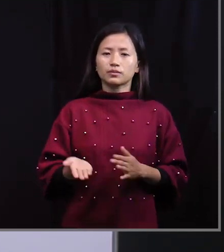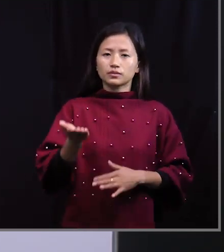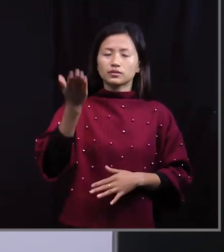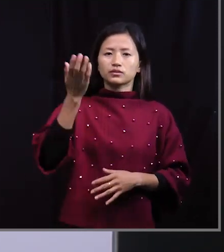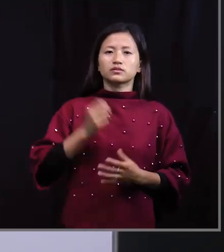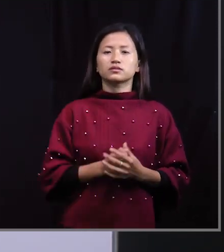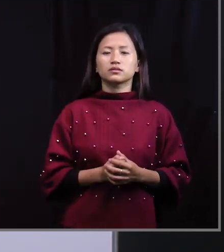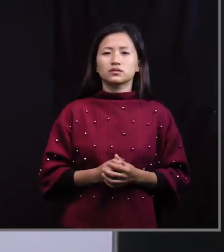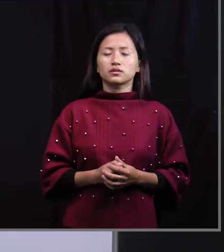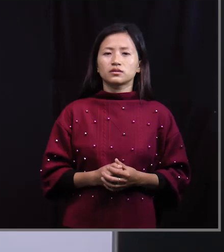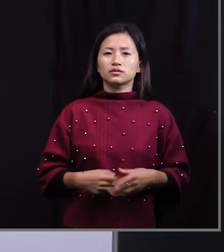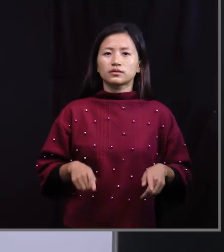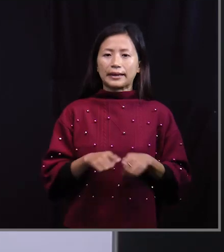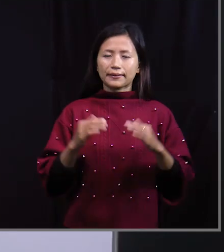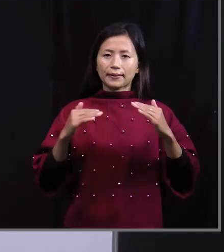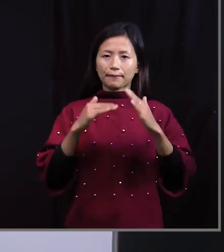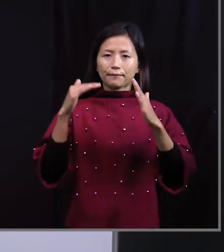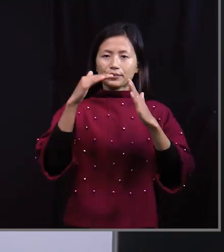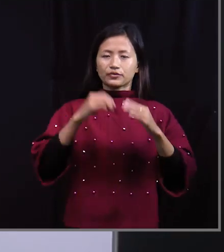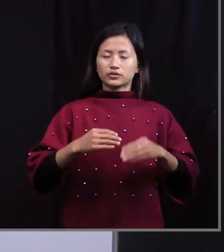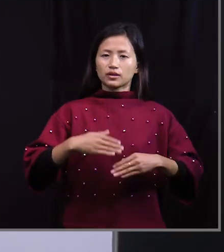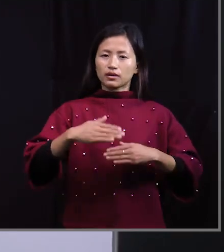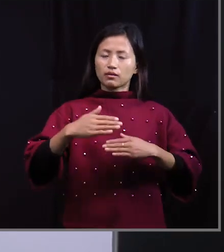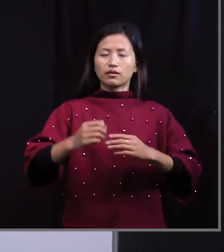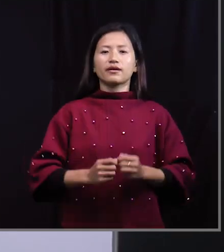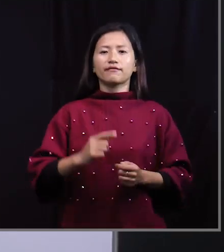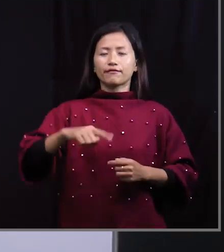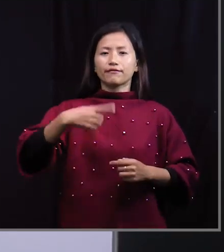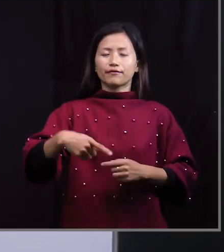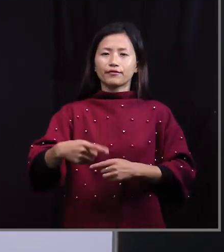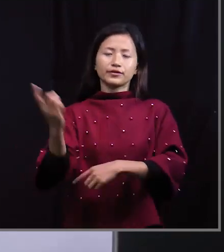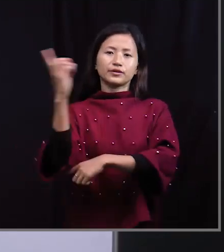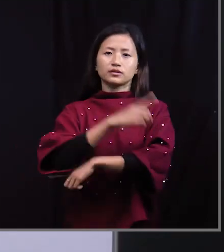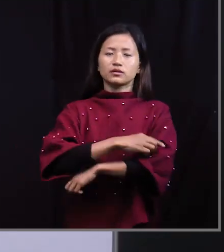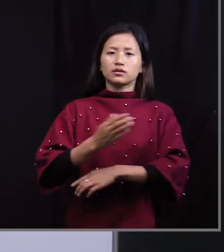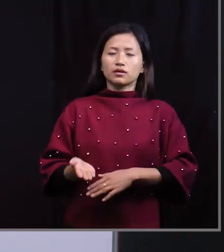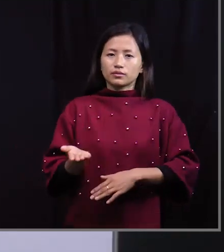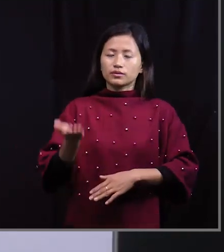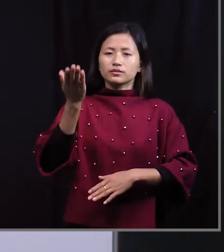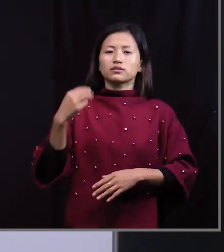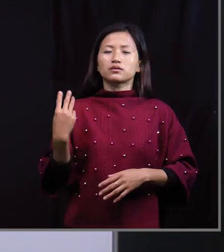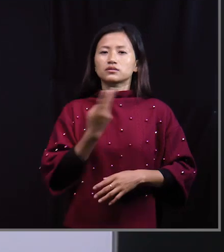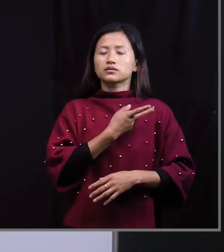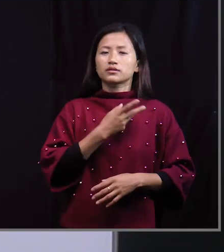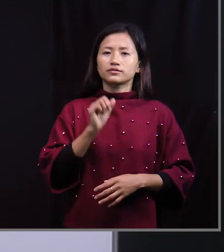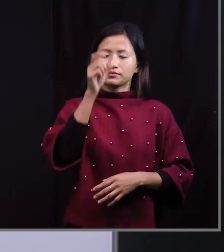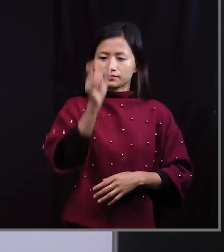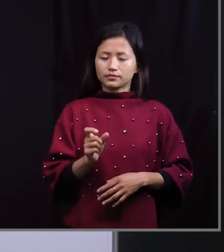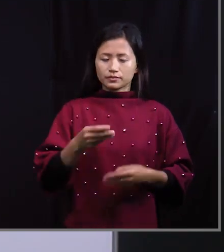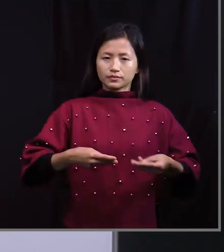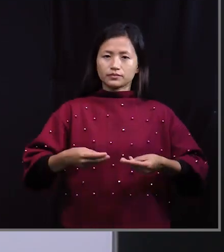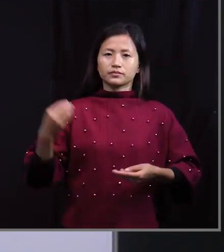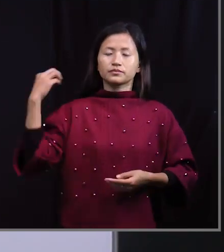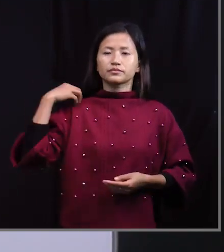and improves every day. So as an entrepreneur, we should always upgrade ourselves and use technologies that